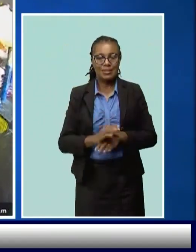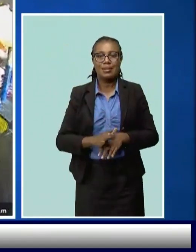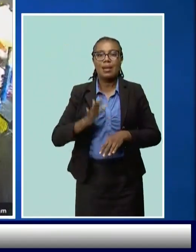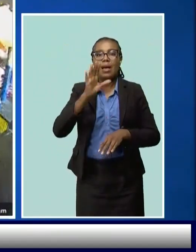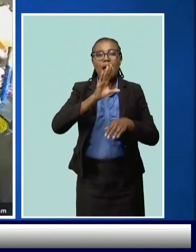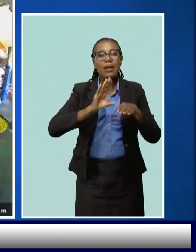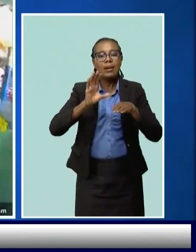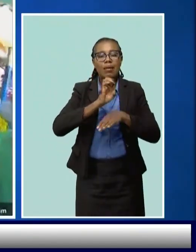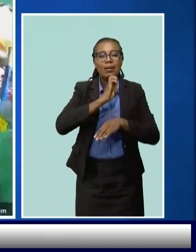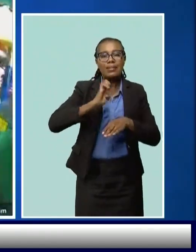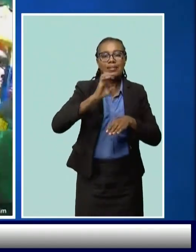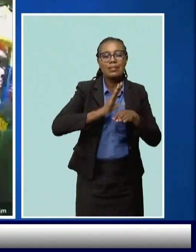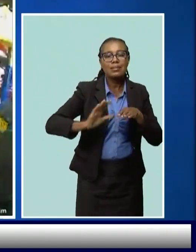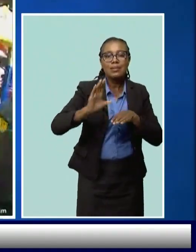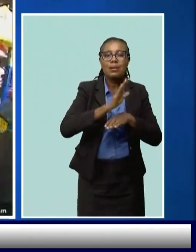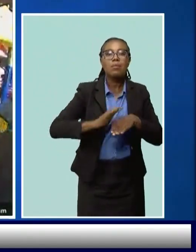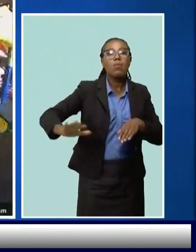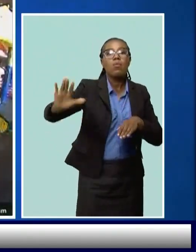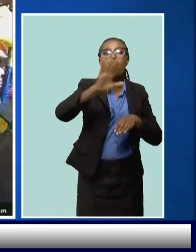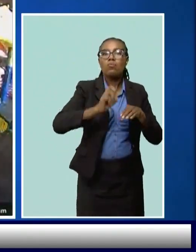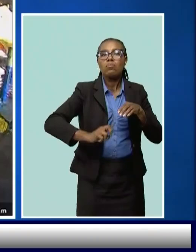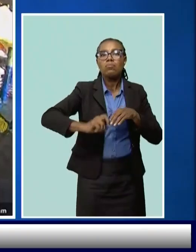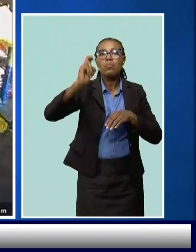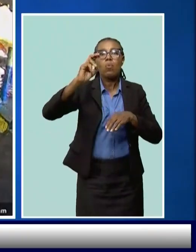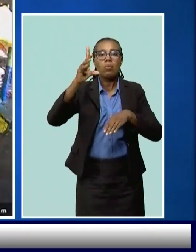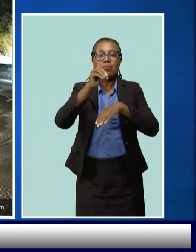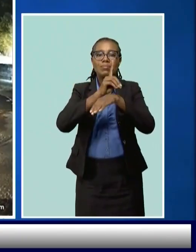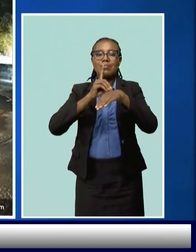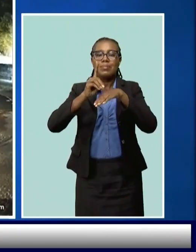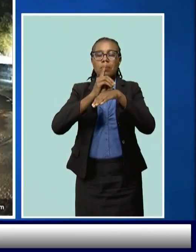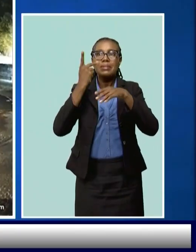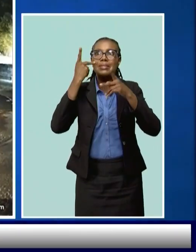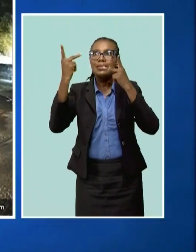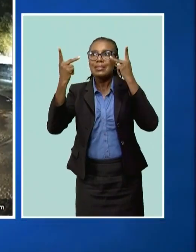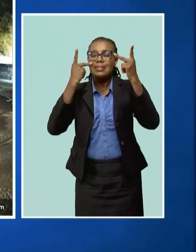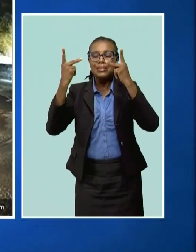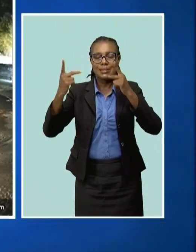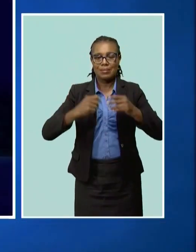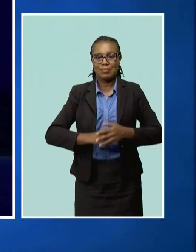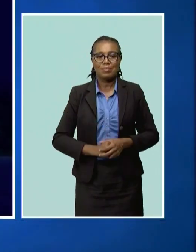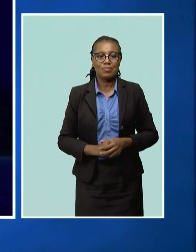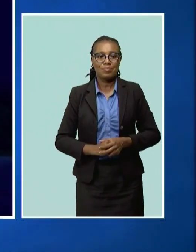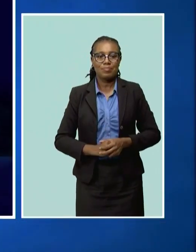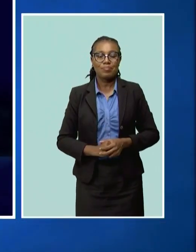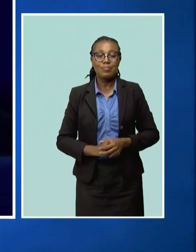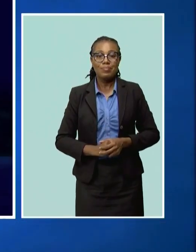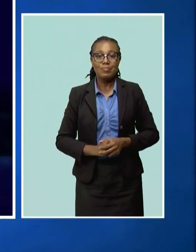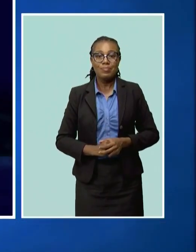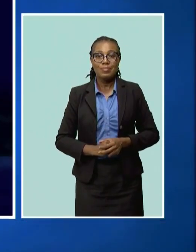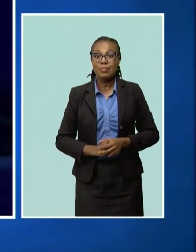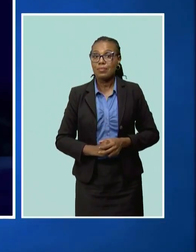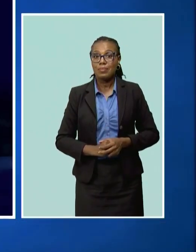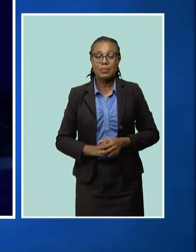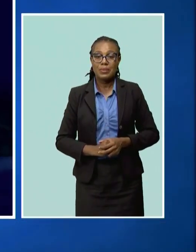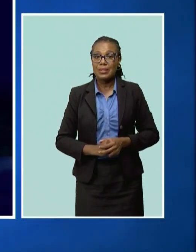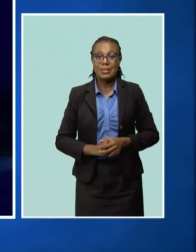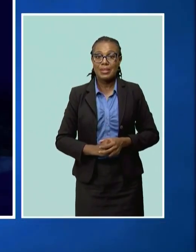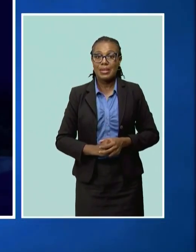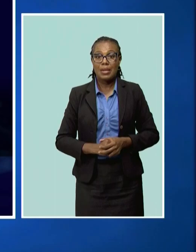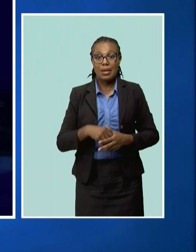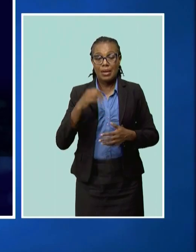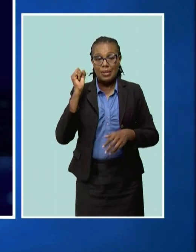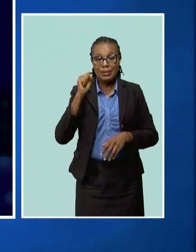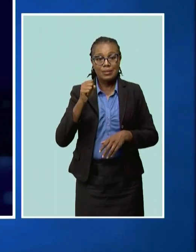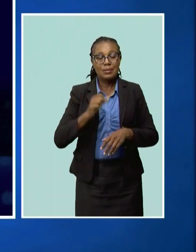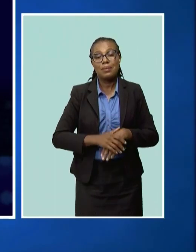Eastern Caribbean, even as far north as Dominica. It wasn't a comet, it was a meteor, and the distinction